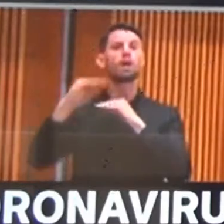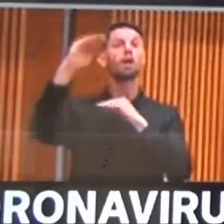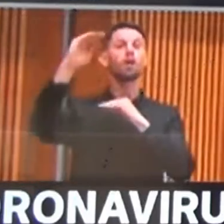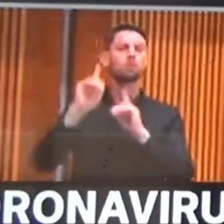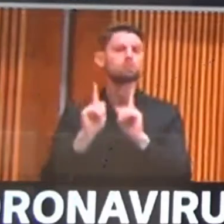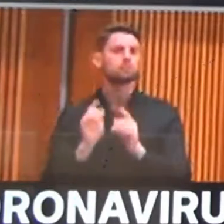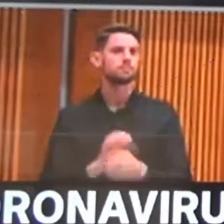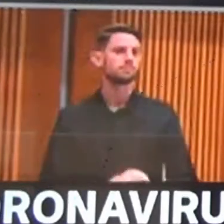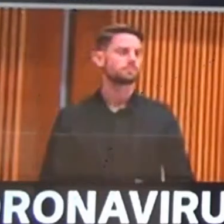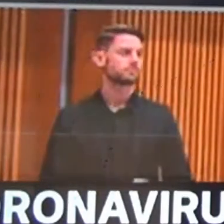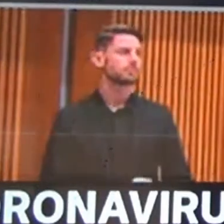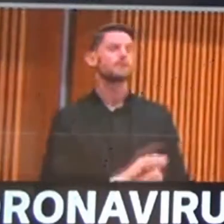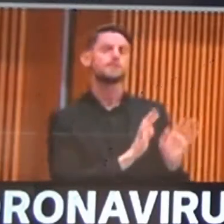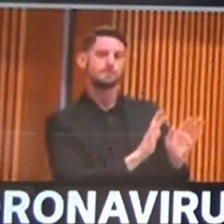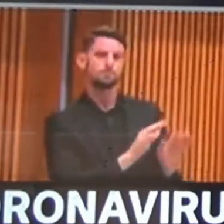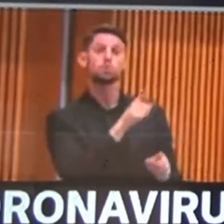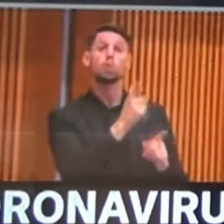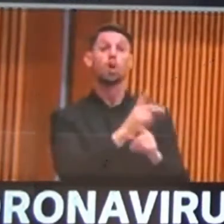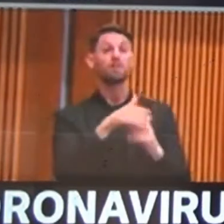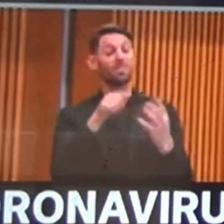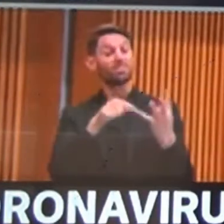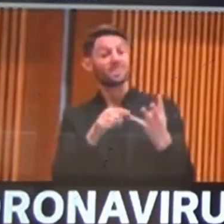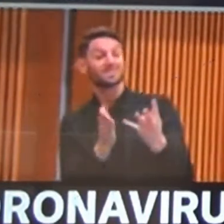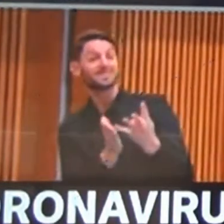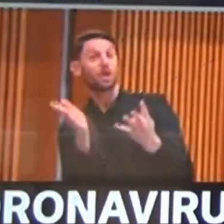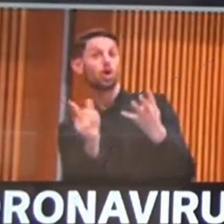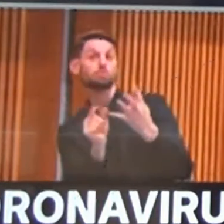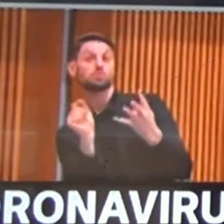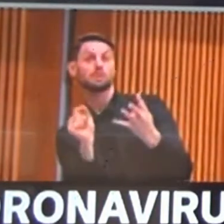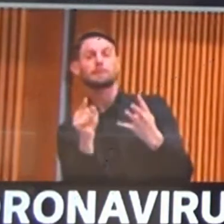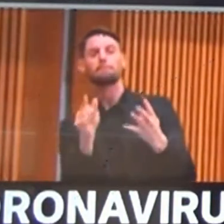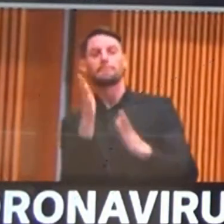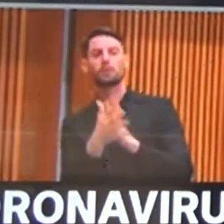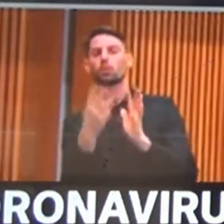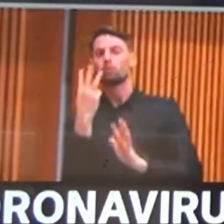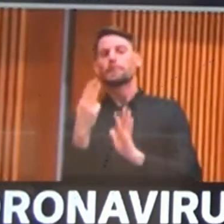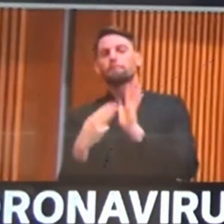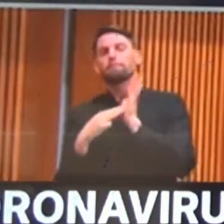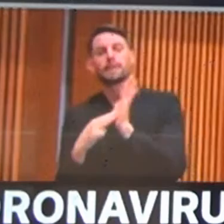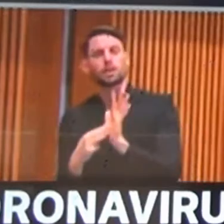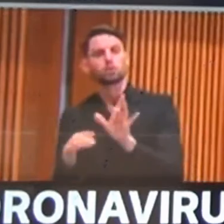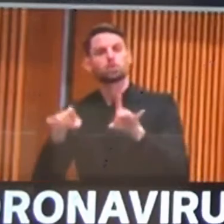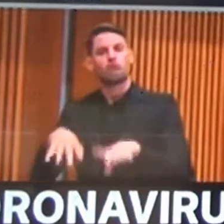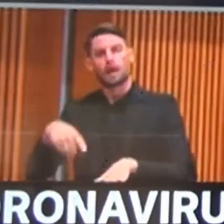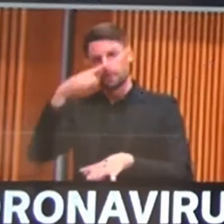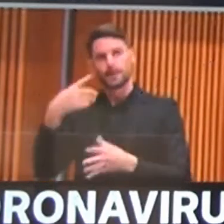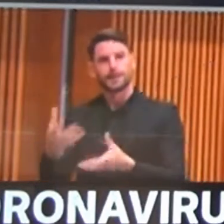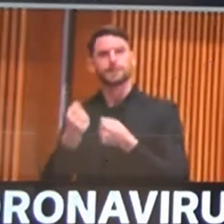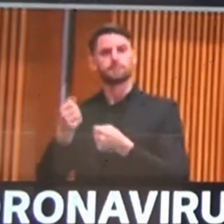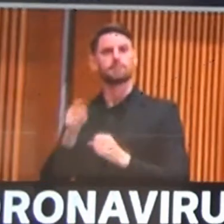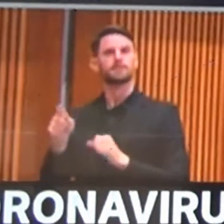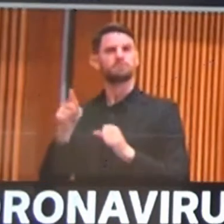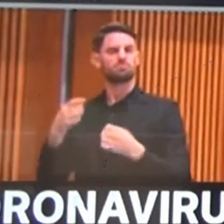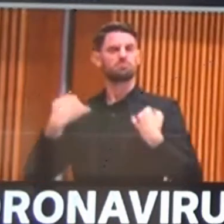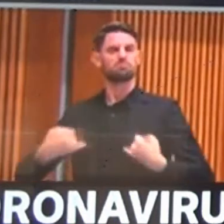scenario 4, as you say, 11.6% would have translated to about 3 million Australians contracting the virus,